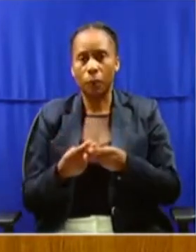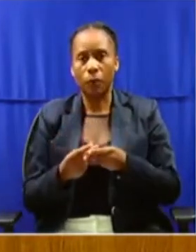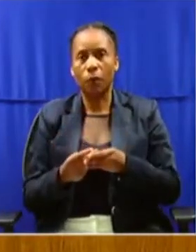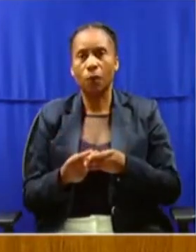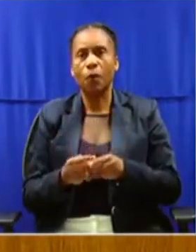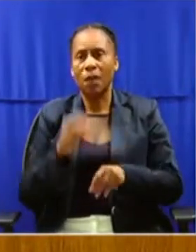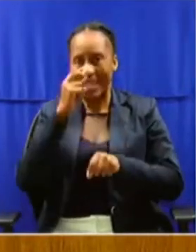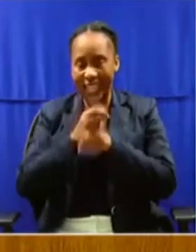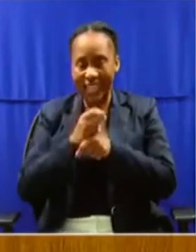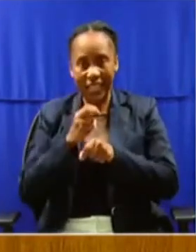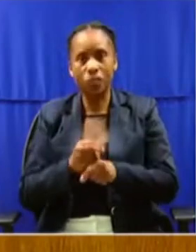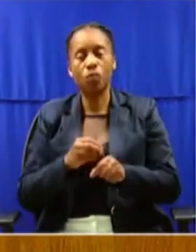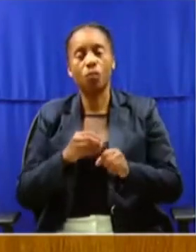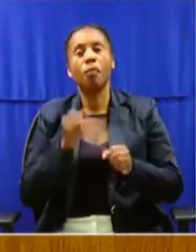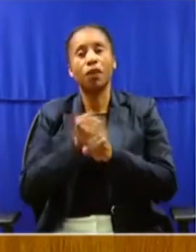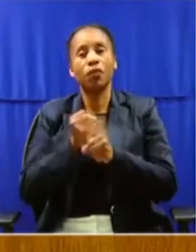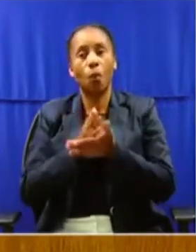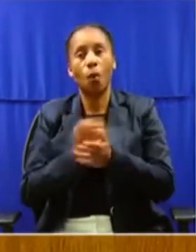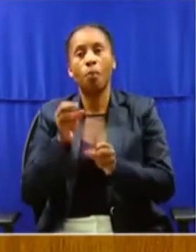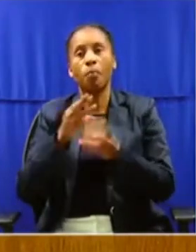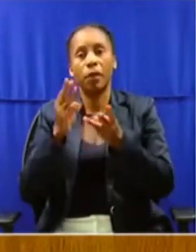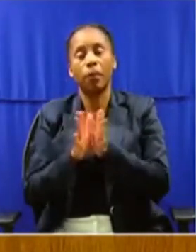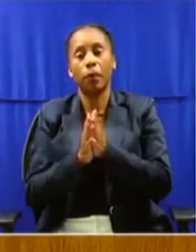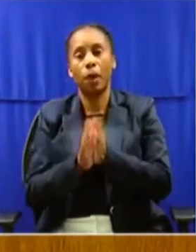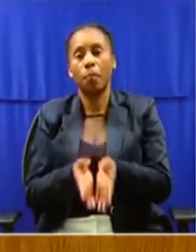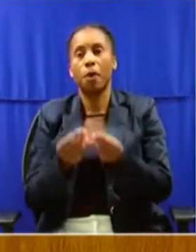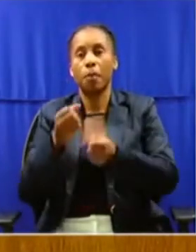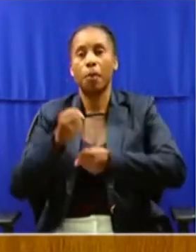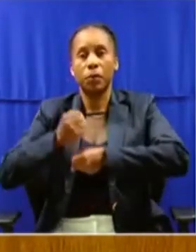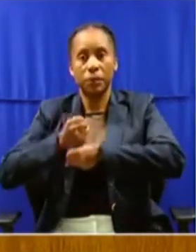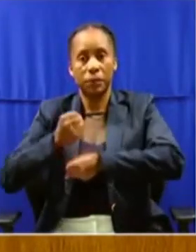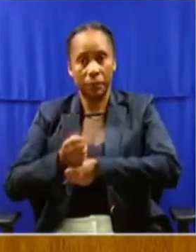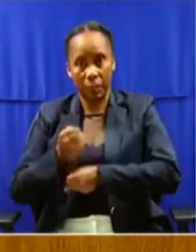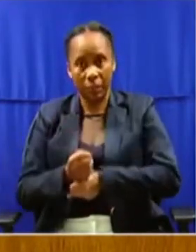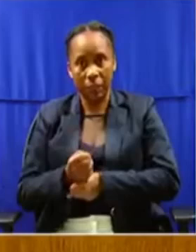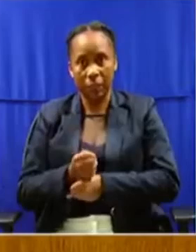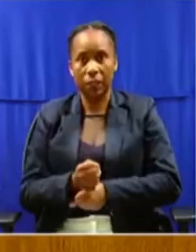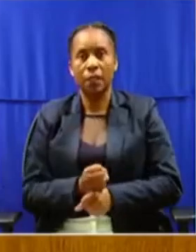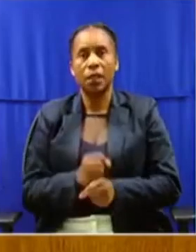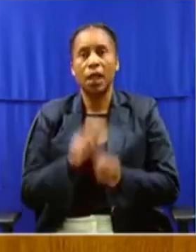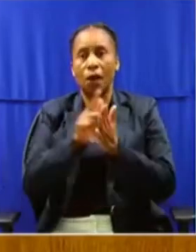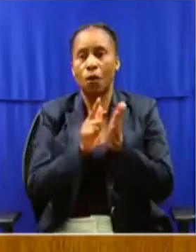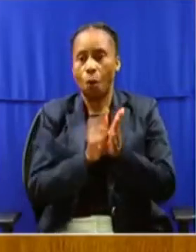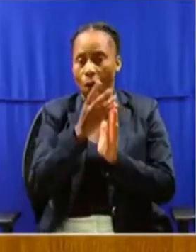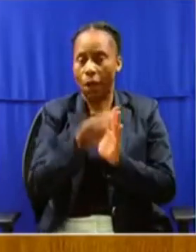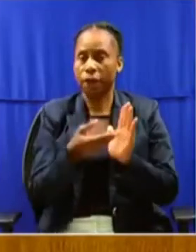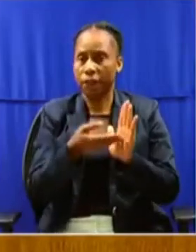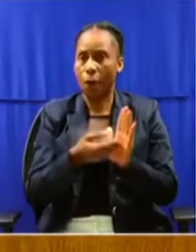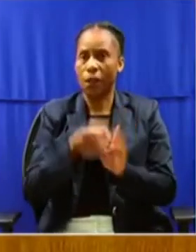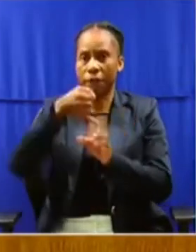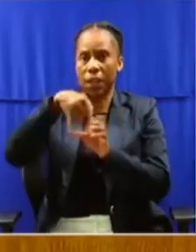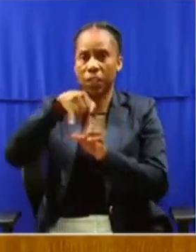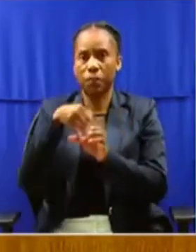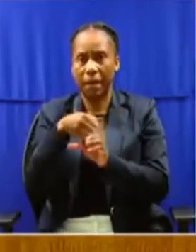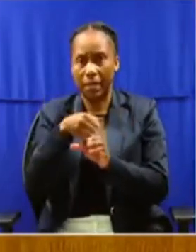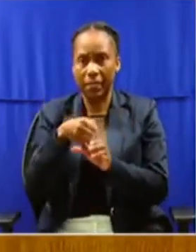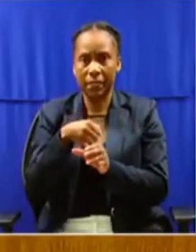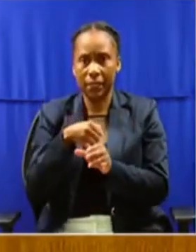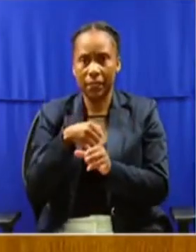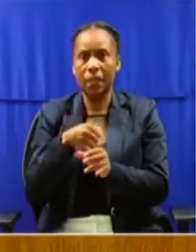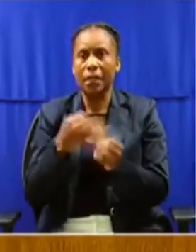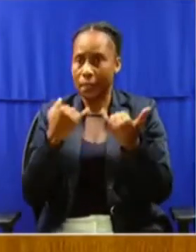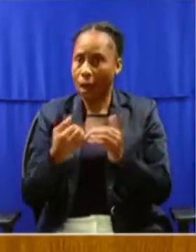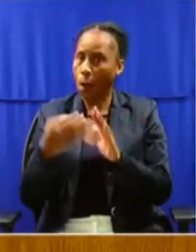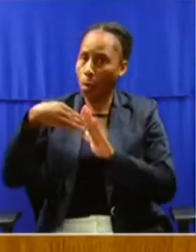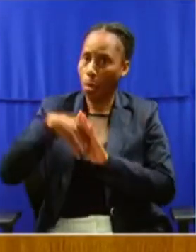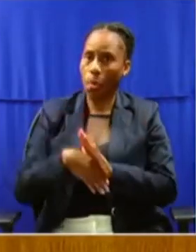over time. They've introduced rigid laws that deter investment in hiring and have spent the country into near bankruptcy. And this